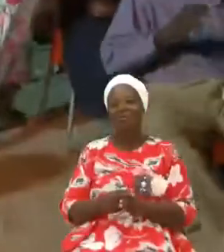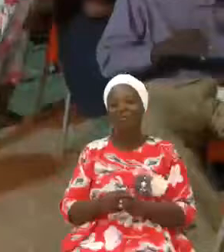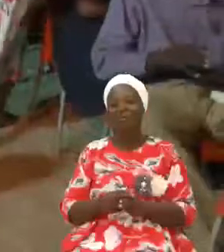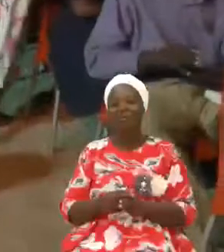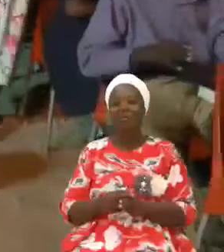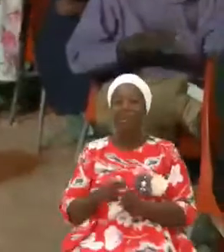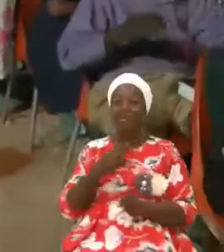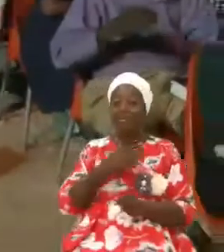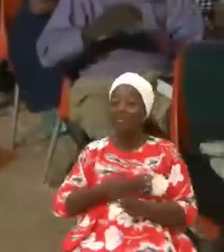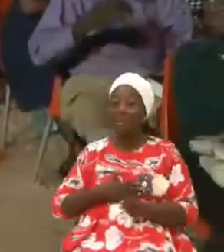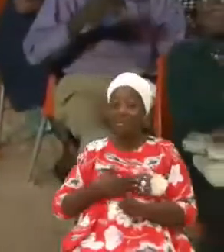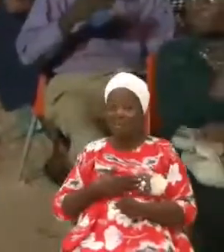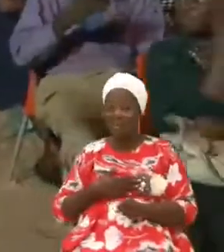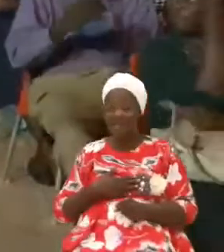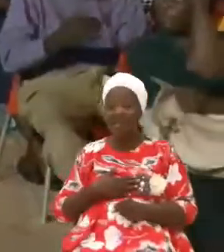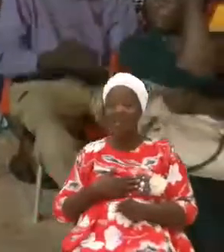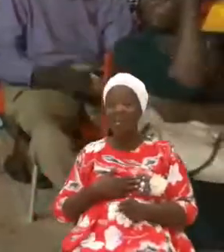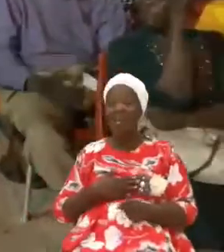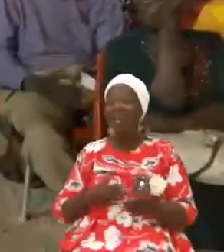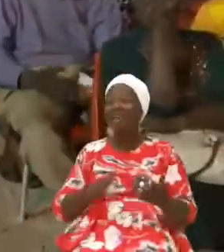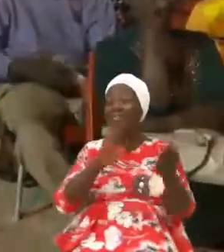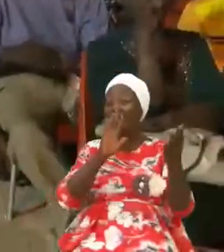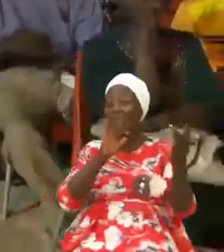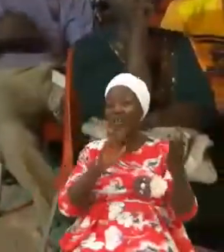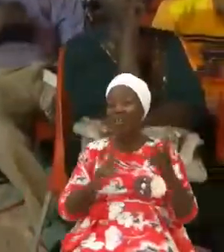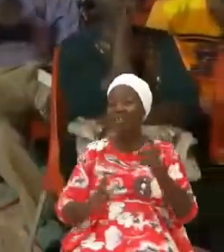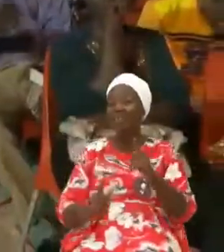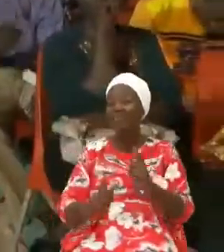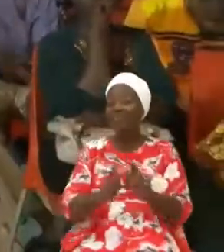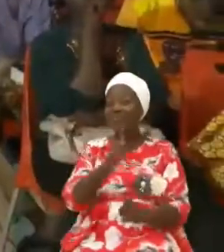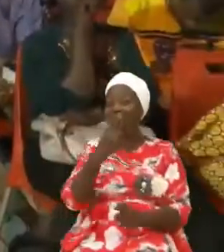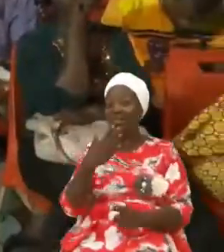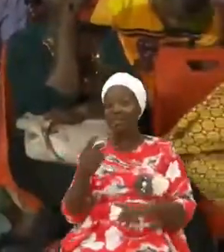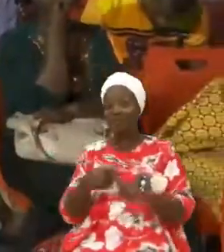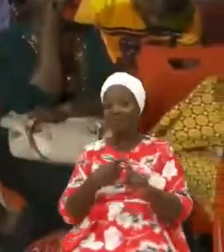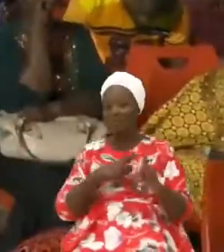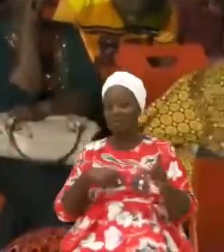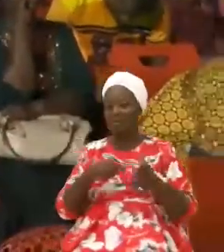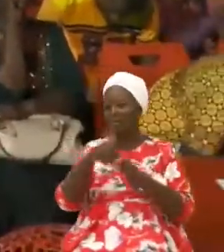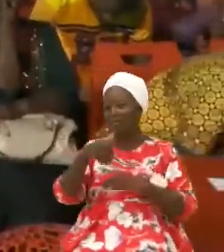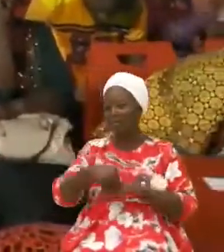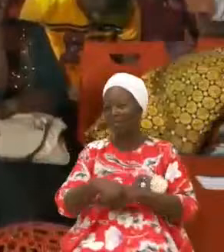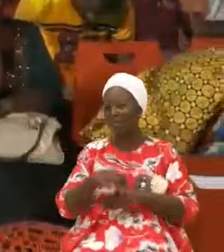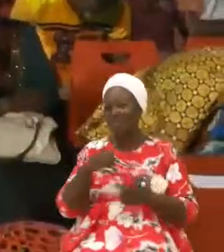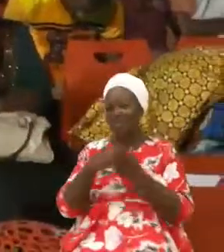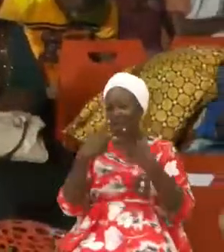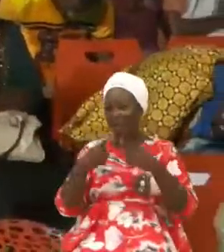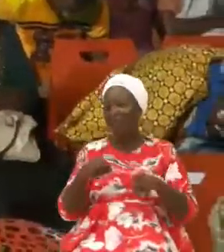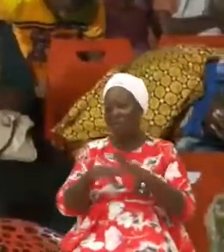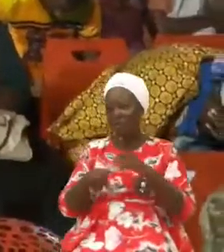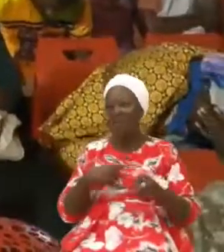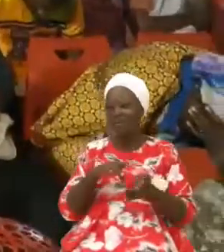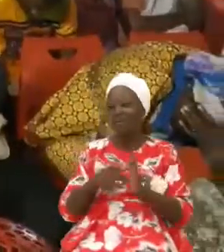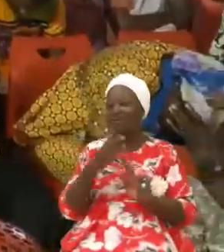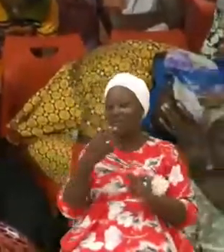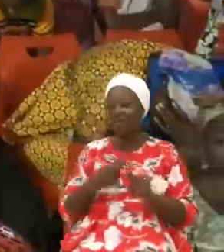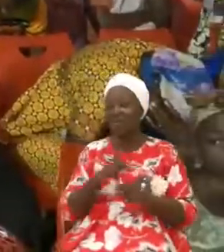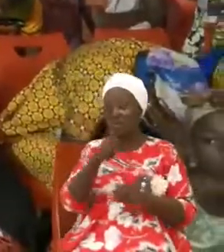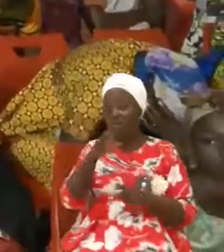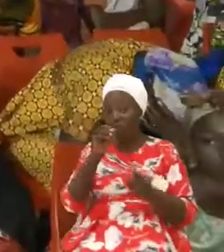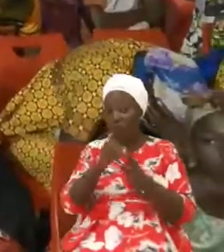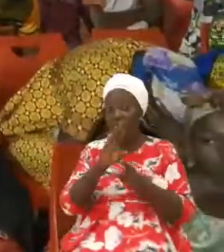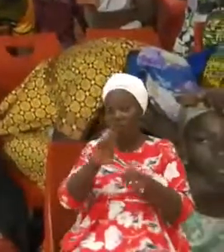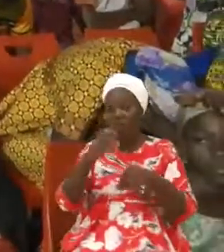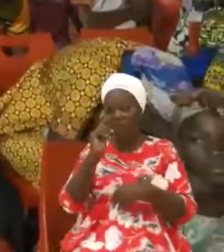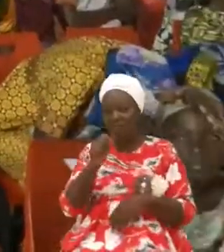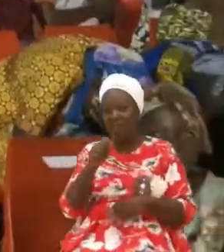counselors. If you are finished, You move towards the back to submit what you